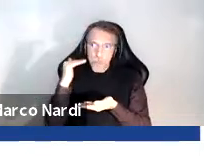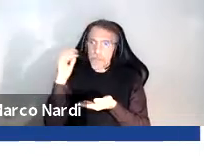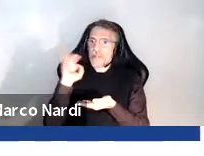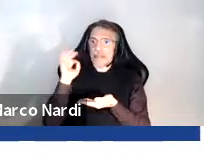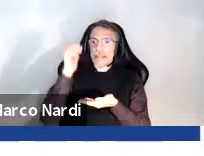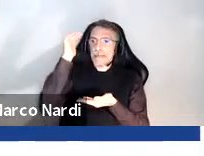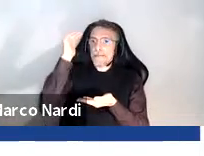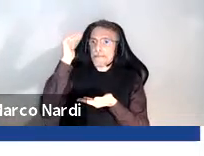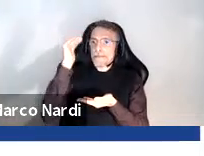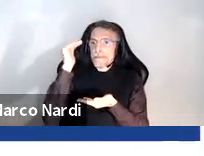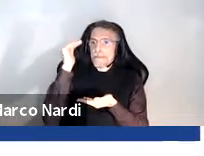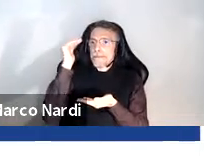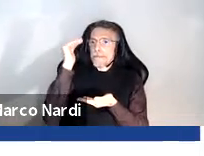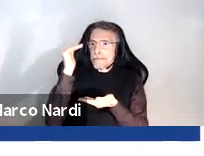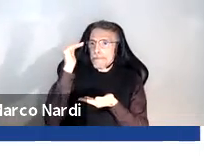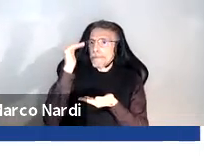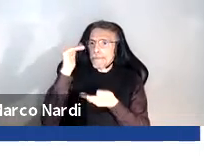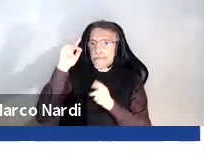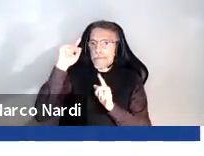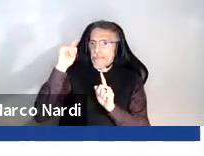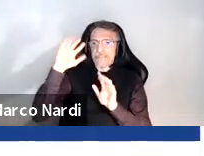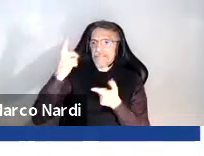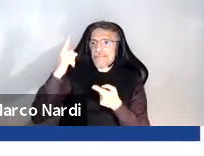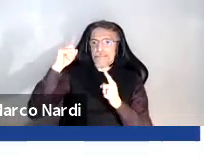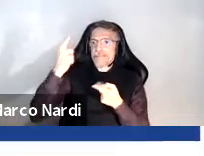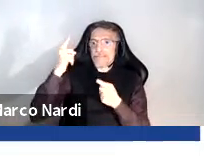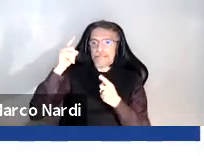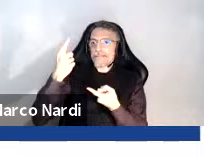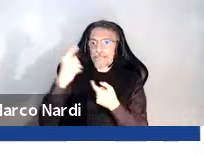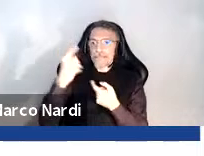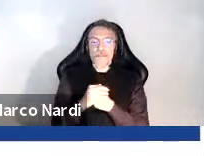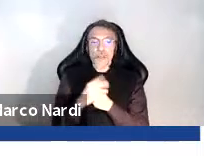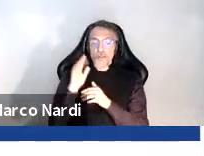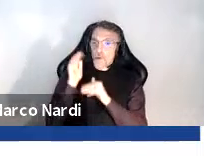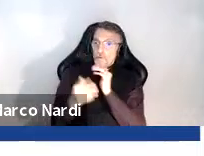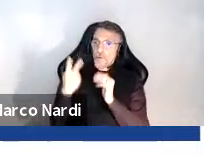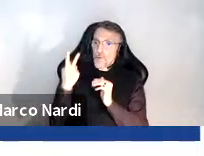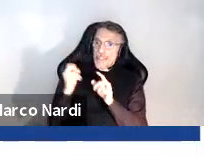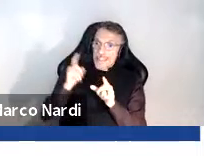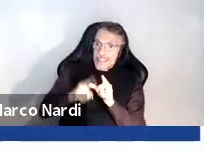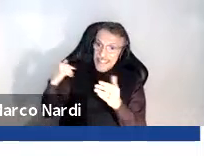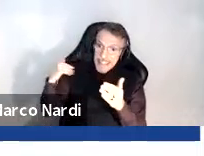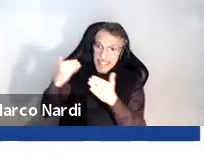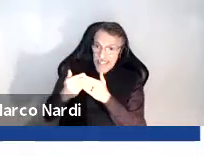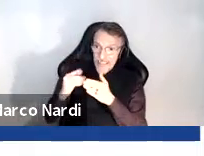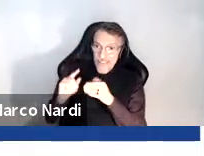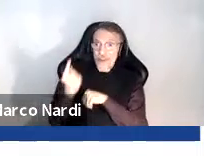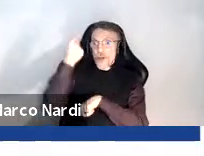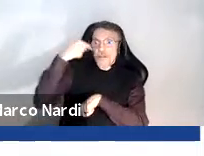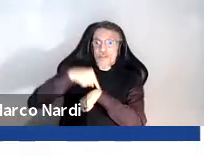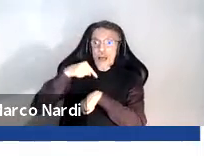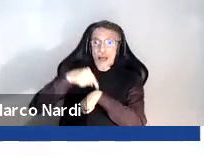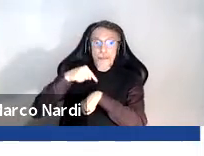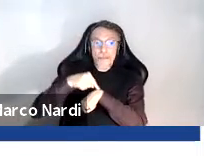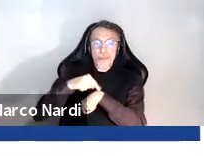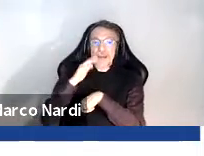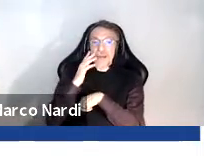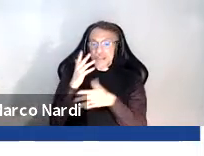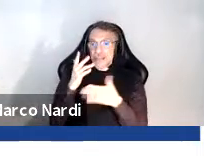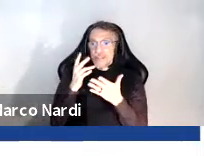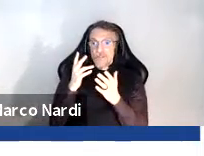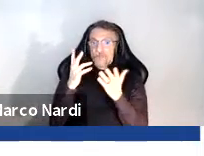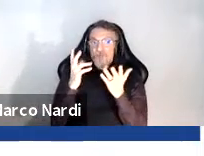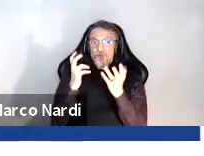in 2020, it is the first year in almost 20 years, the first time in almost 20 years, that we see a major increase in